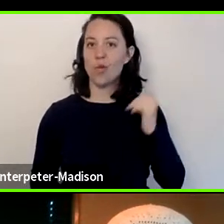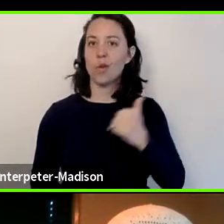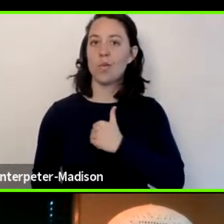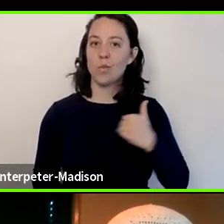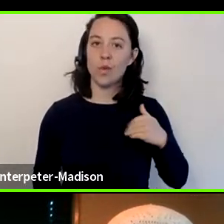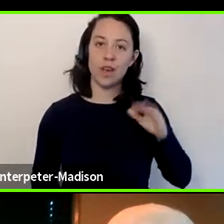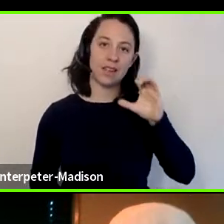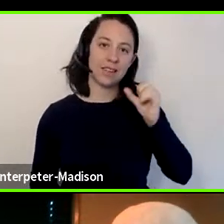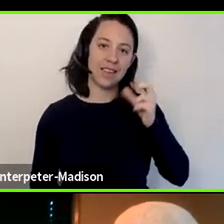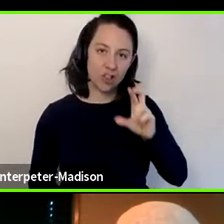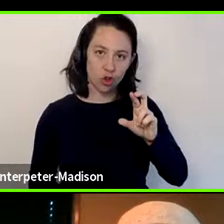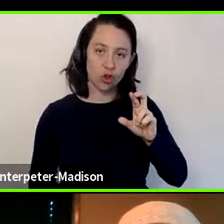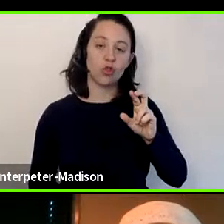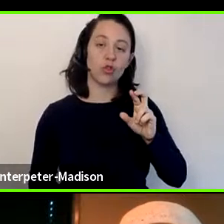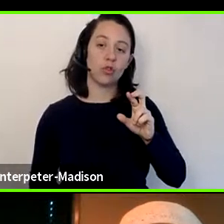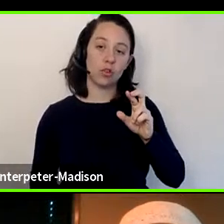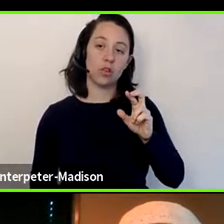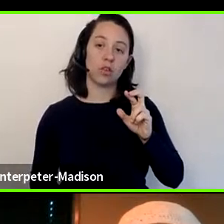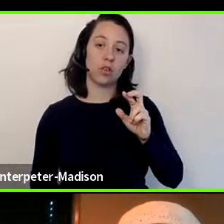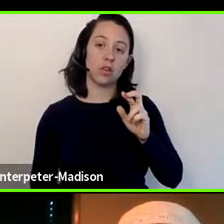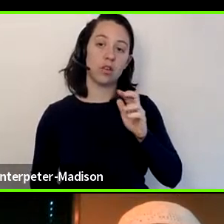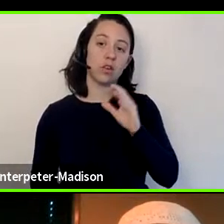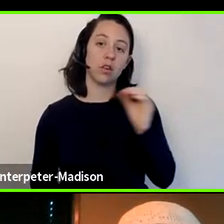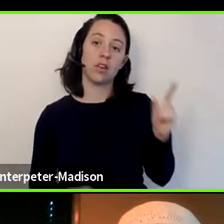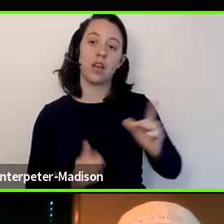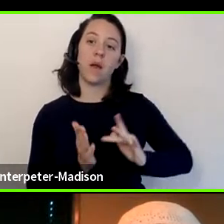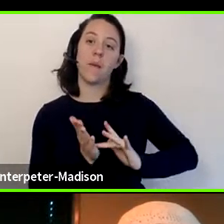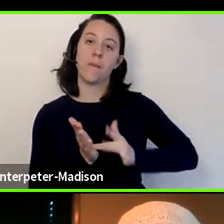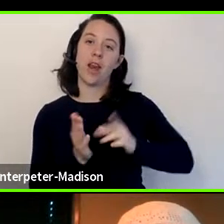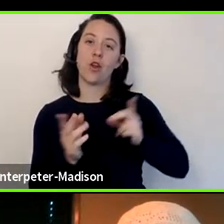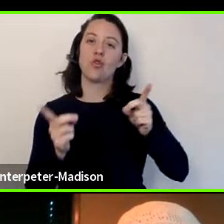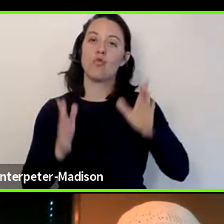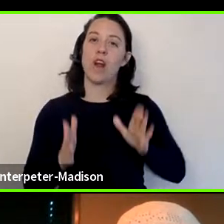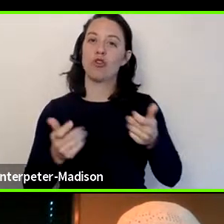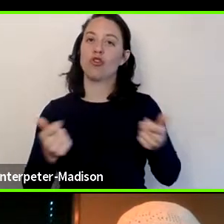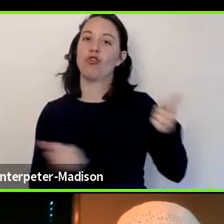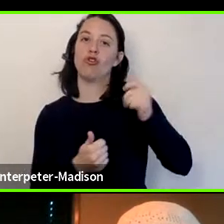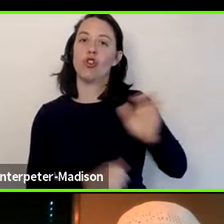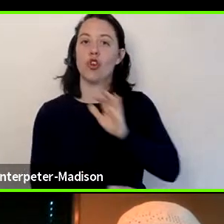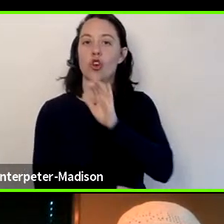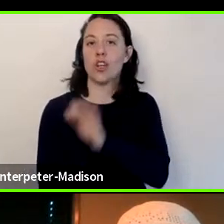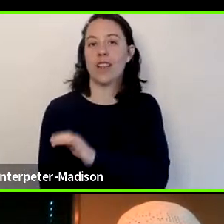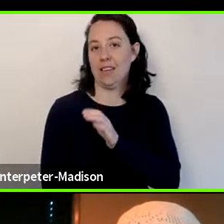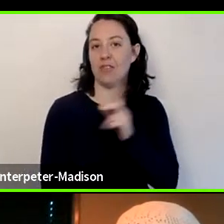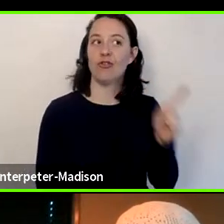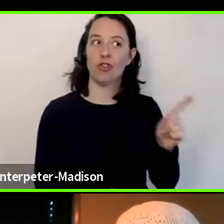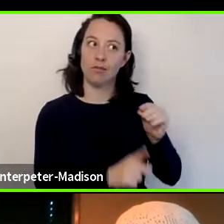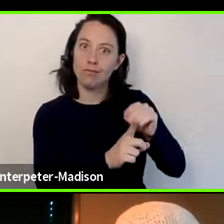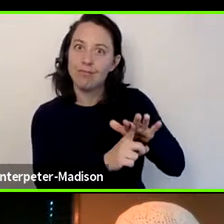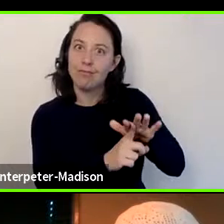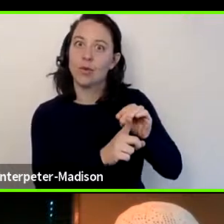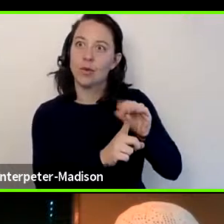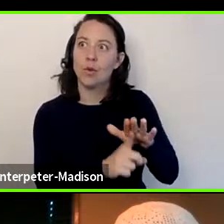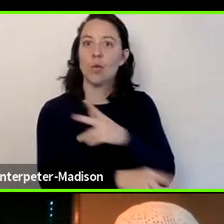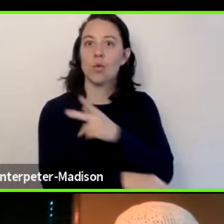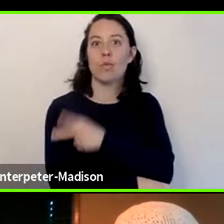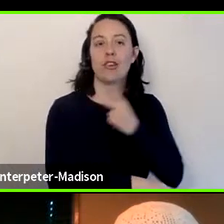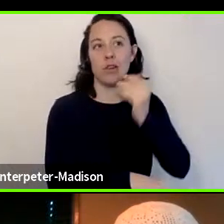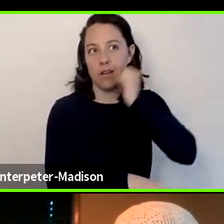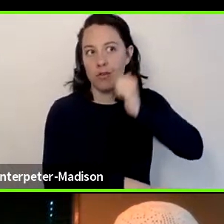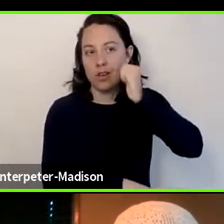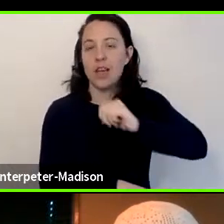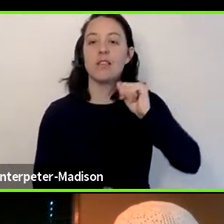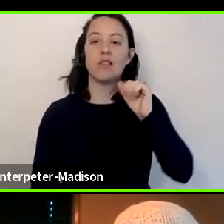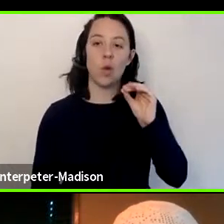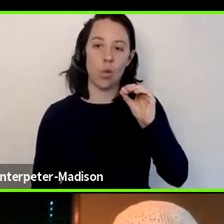a medical director at her clinic. She's exposed to patients on a daily basis. And so since I'm